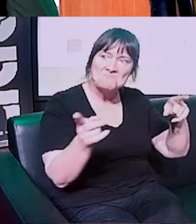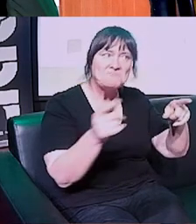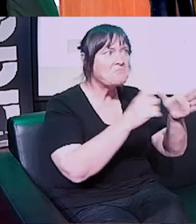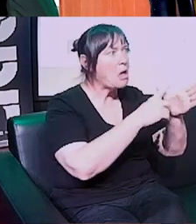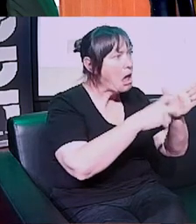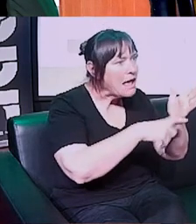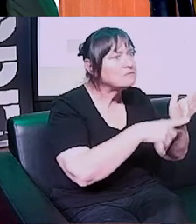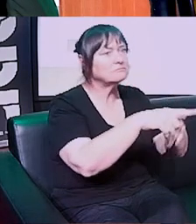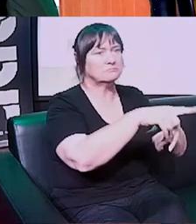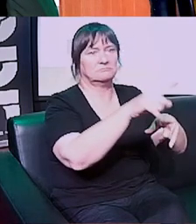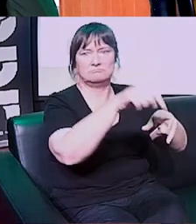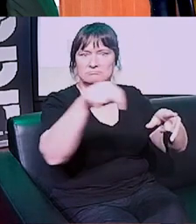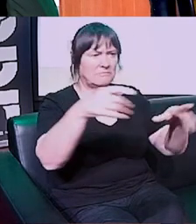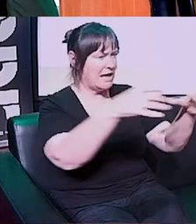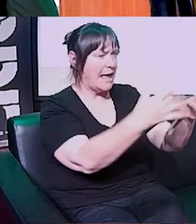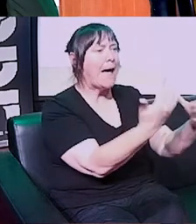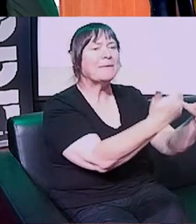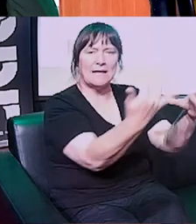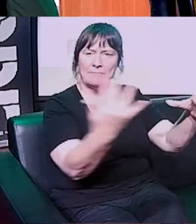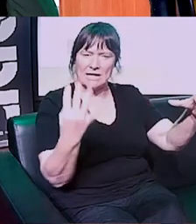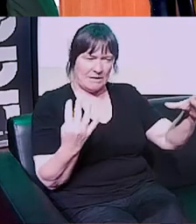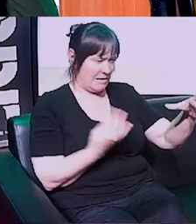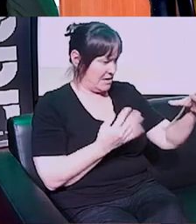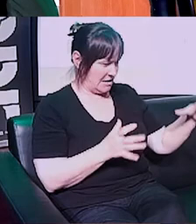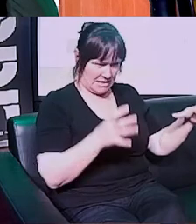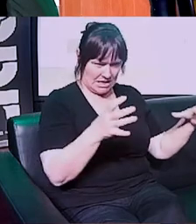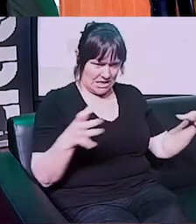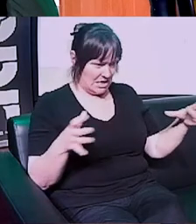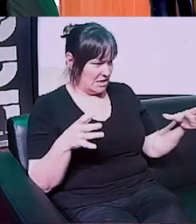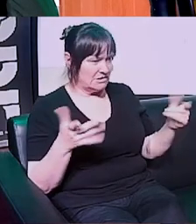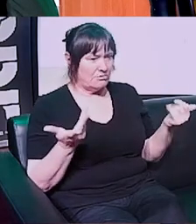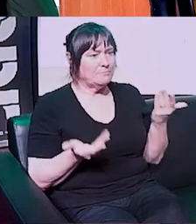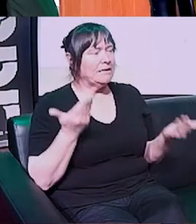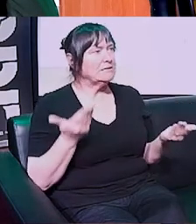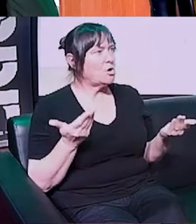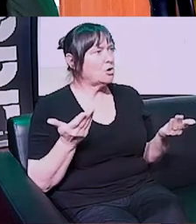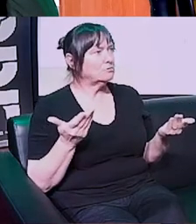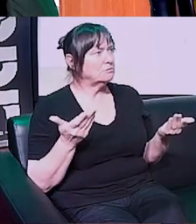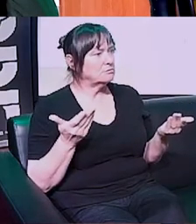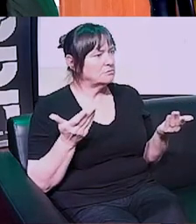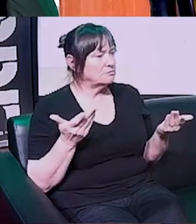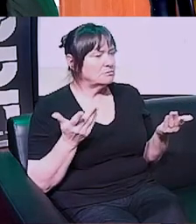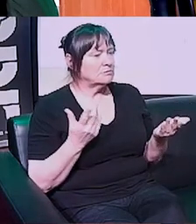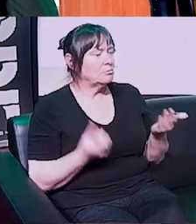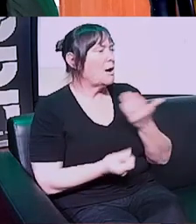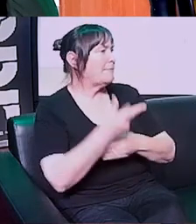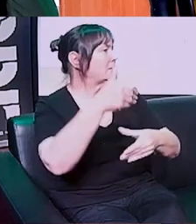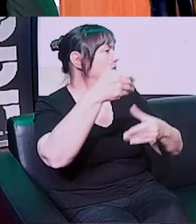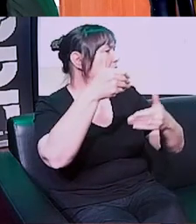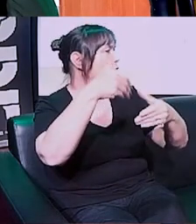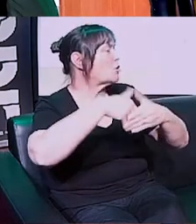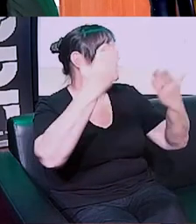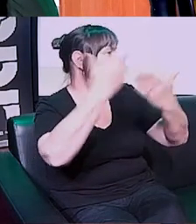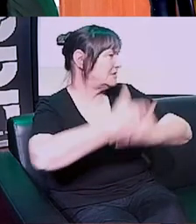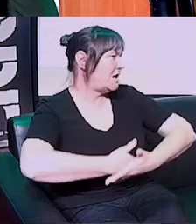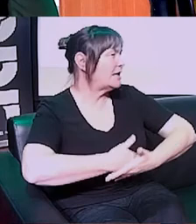do to actually push through our policy positions. So for me, it really depends on how the cards will fall on October